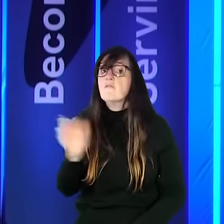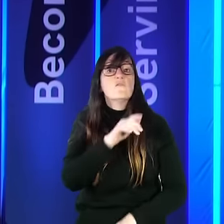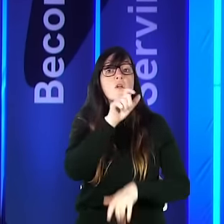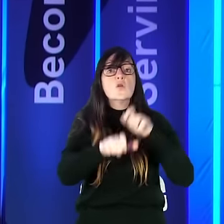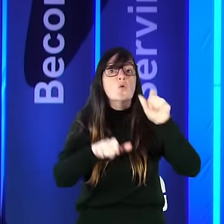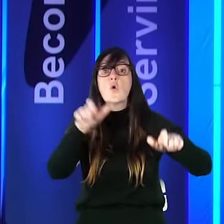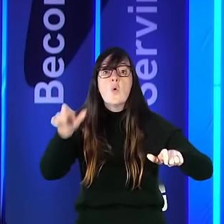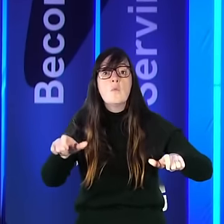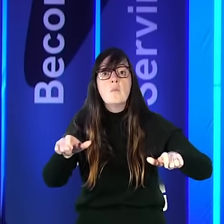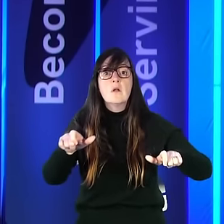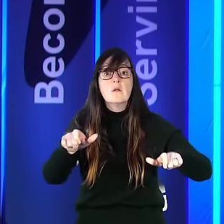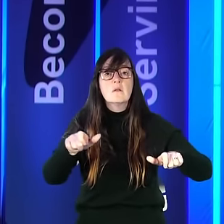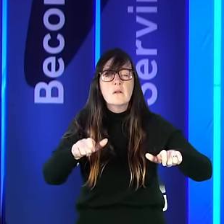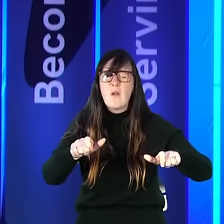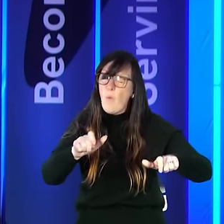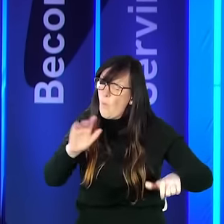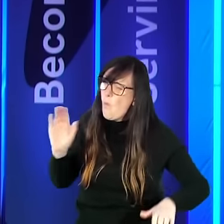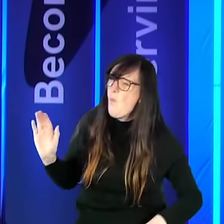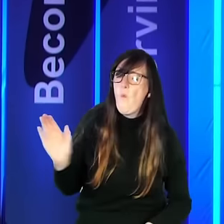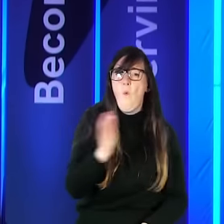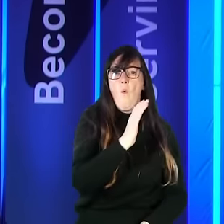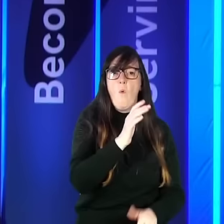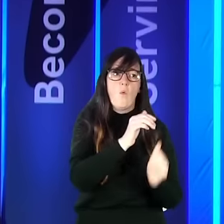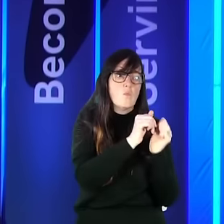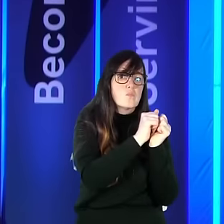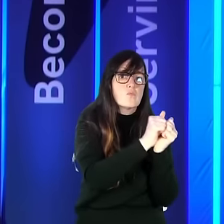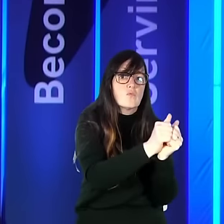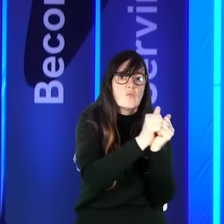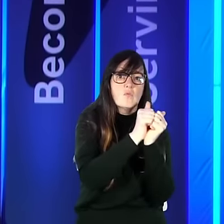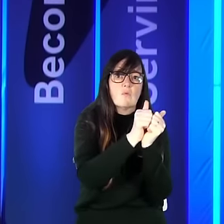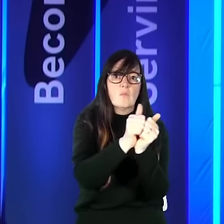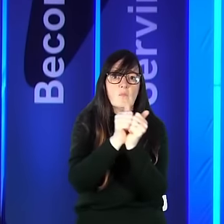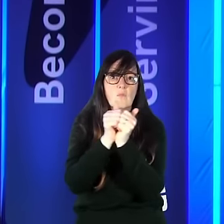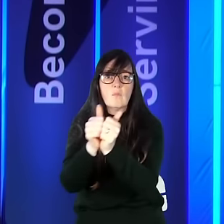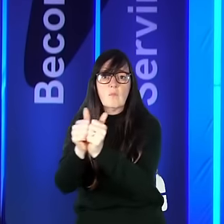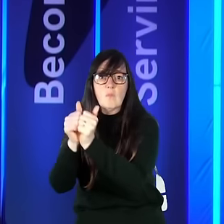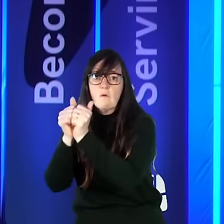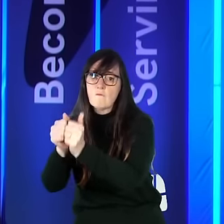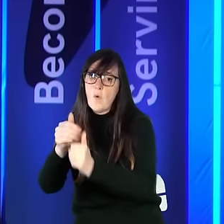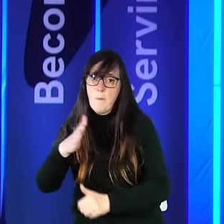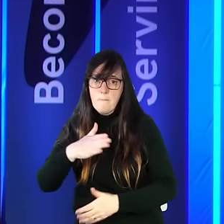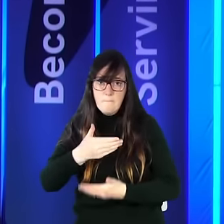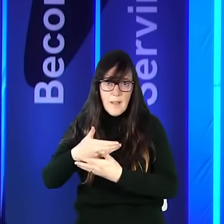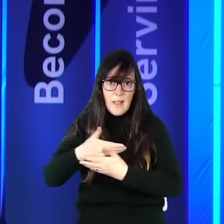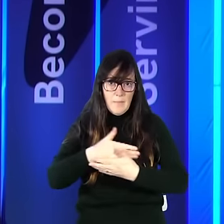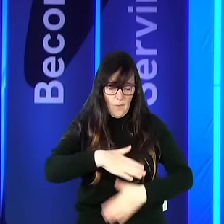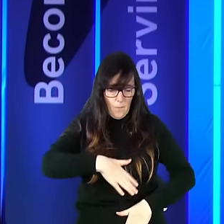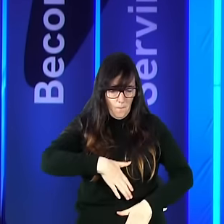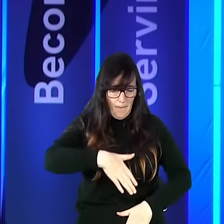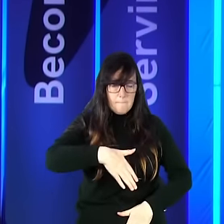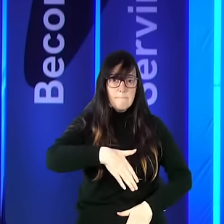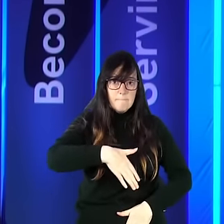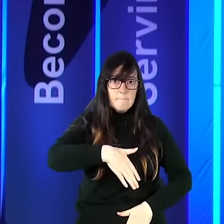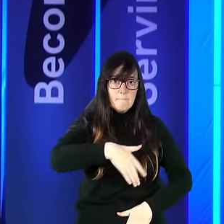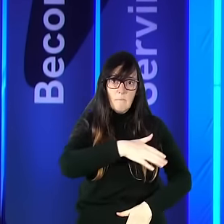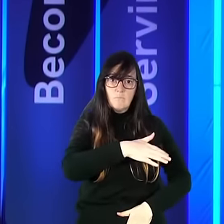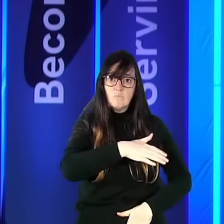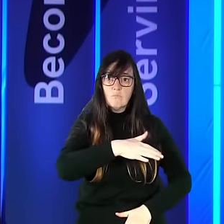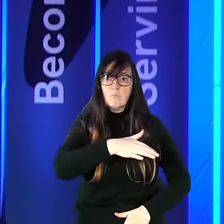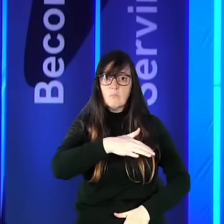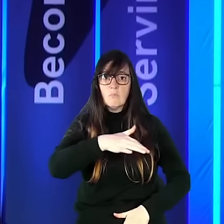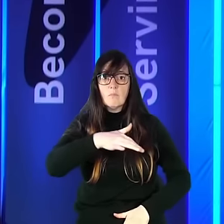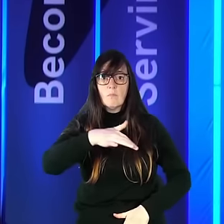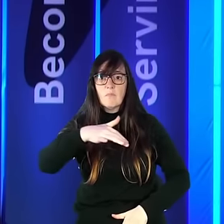planet infinitely precious. From the baby in the womb, to the child living